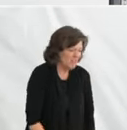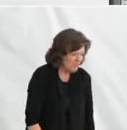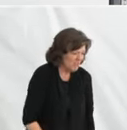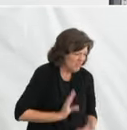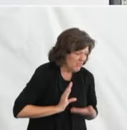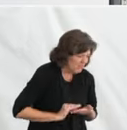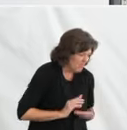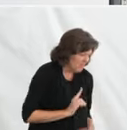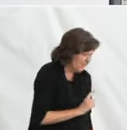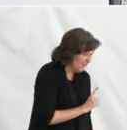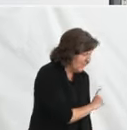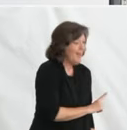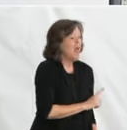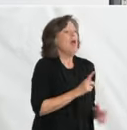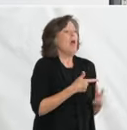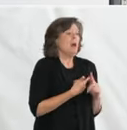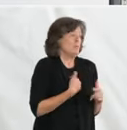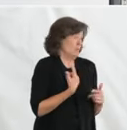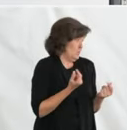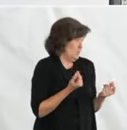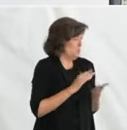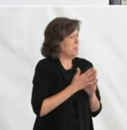So,